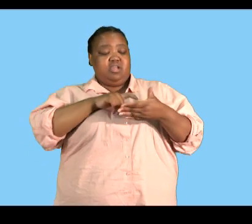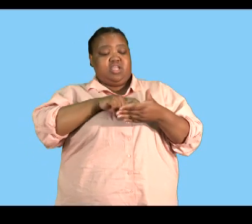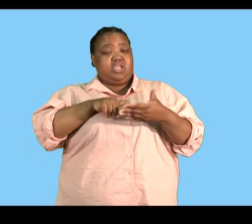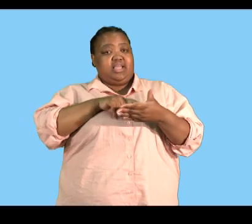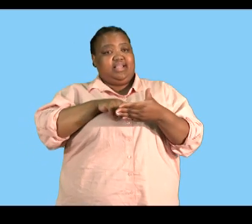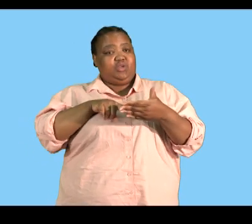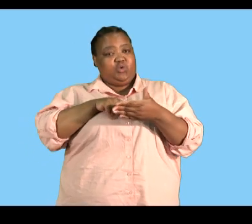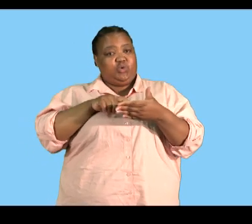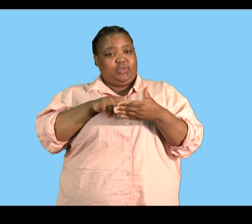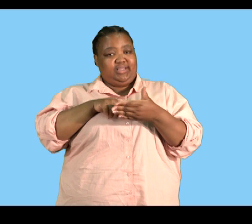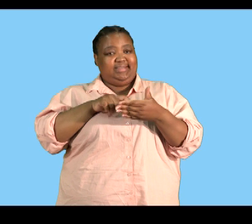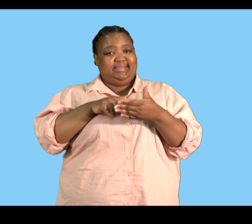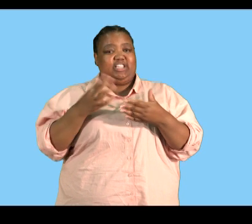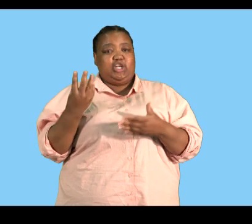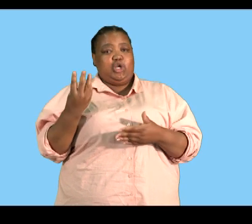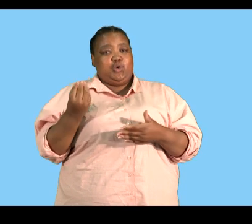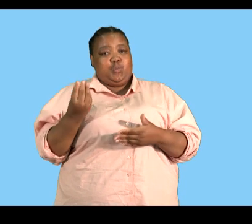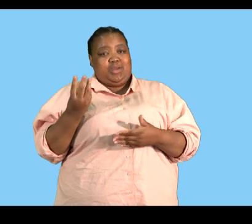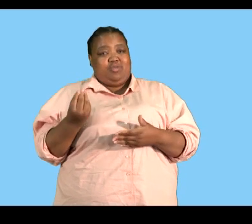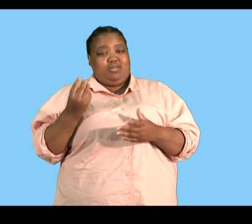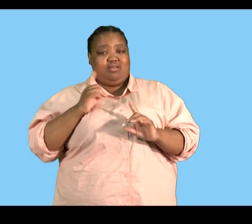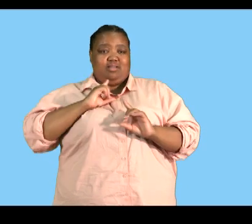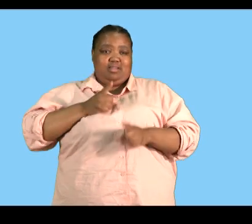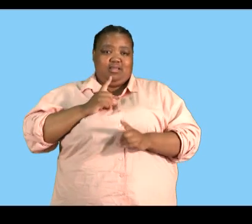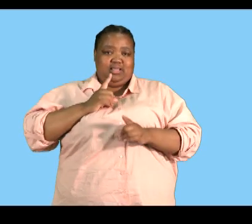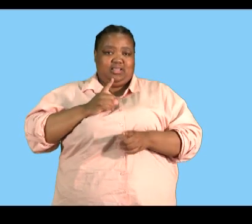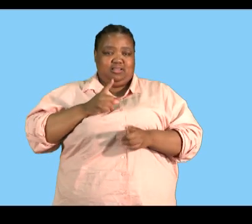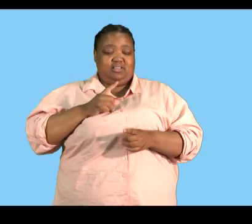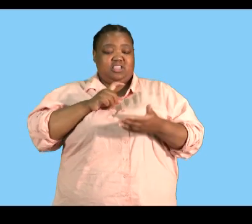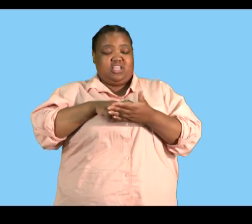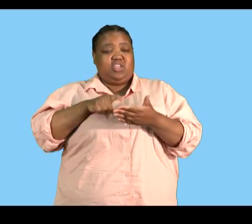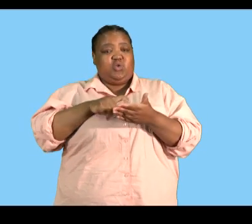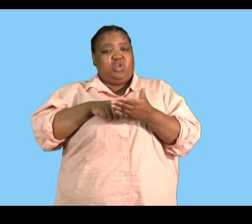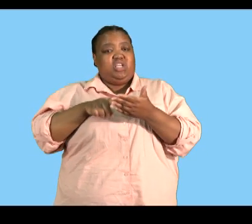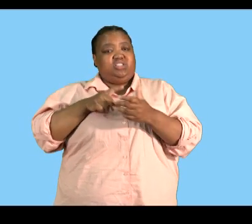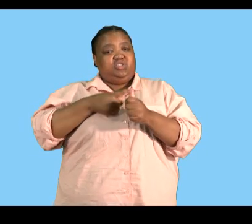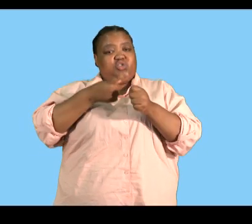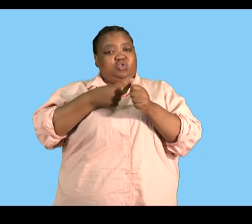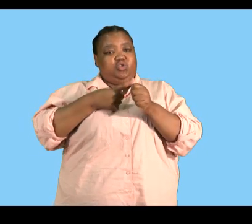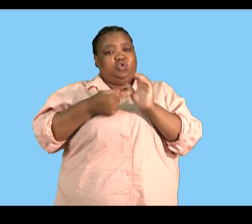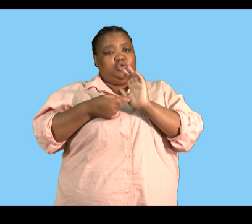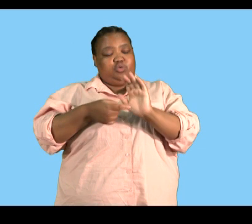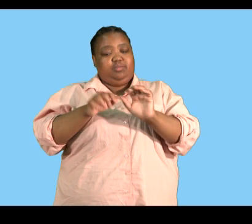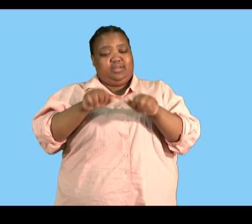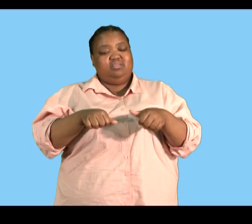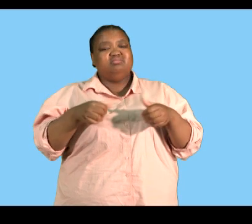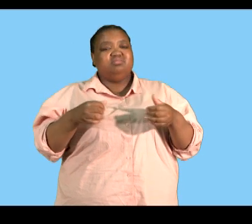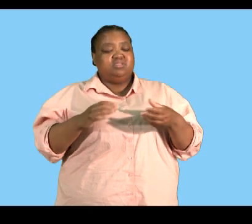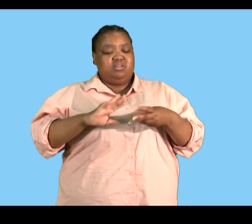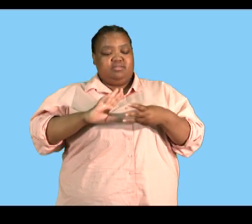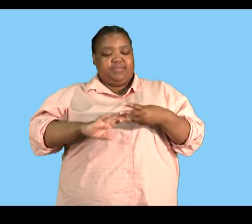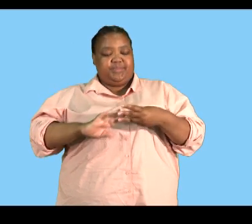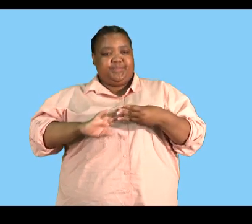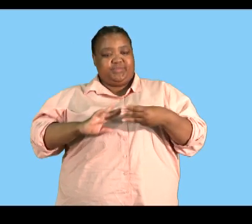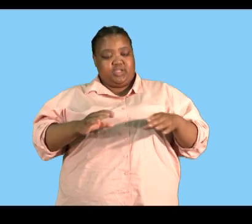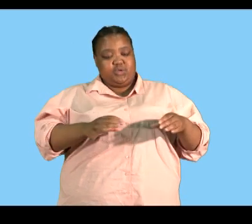to use a numerical answer of which it will be required by means of calculations. When you classify, you'll